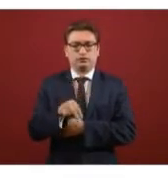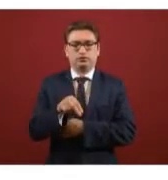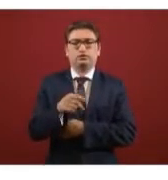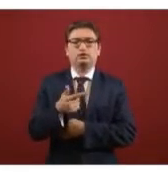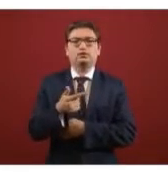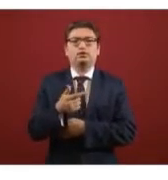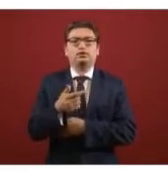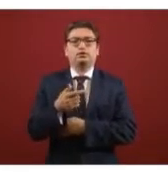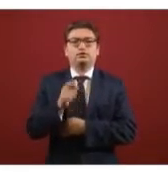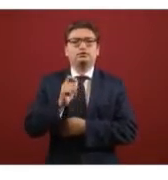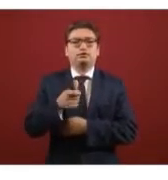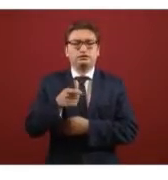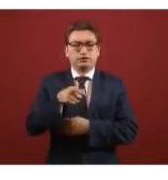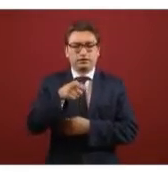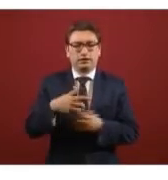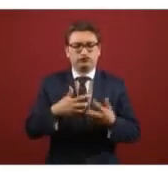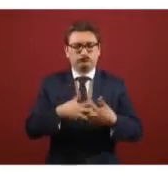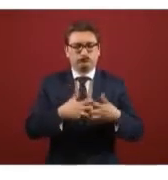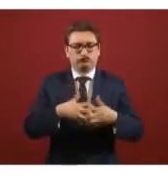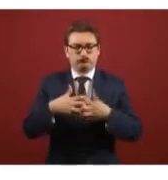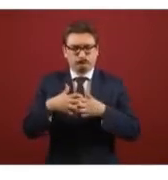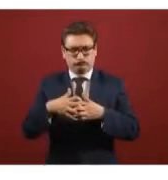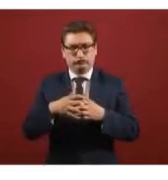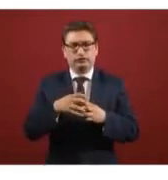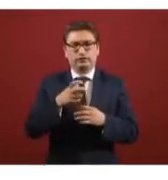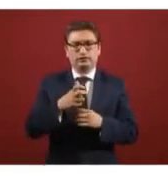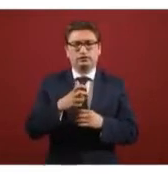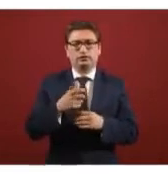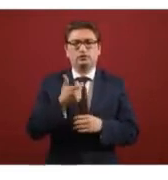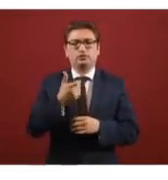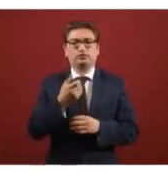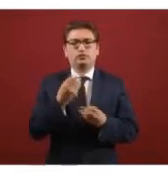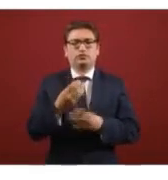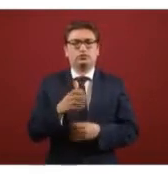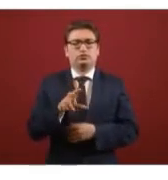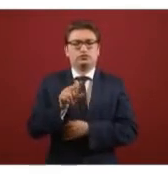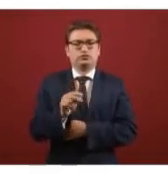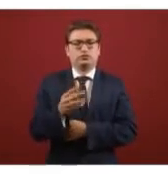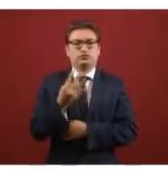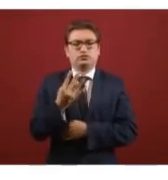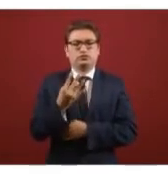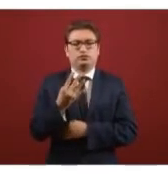The other plantas area is preparadoras how much con un monto de in US dollars